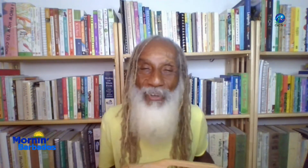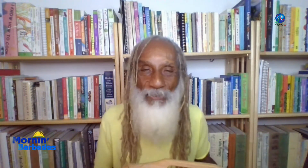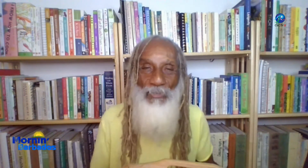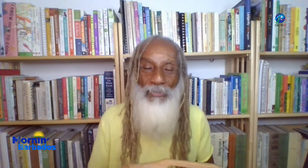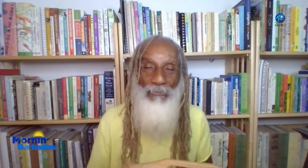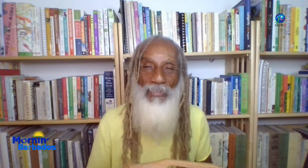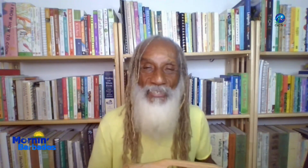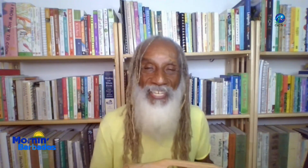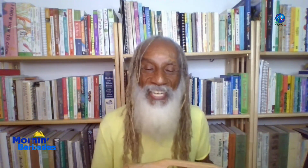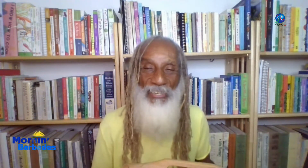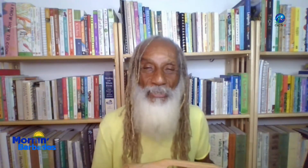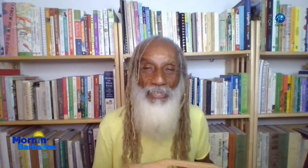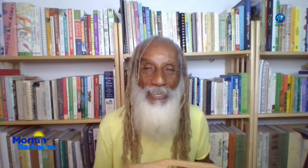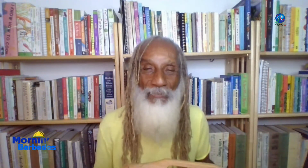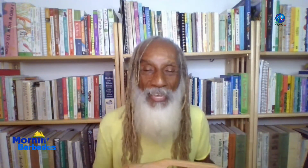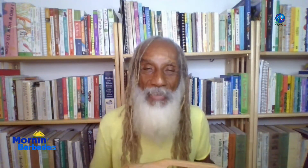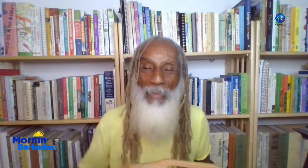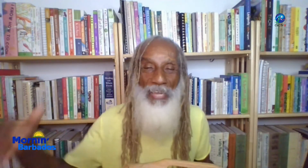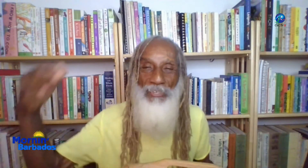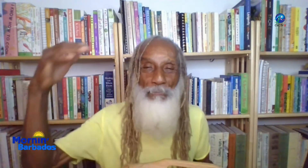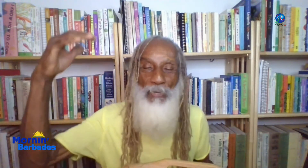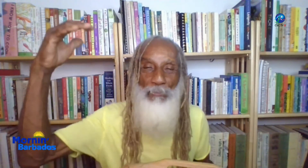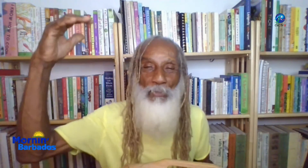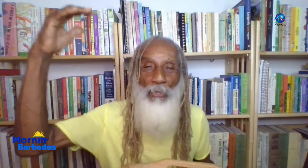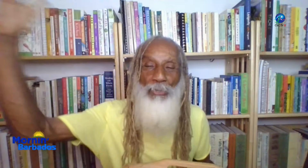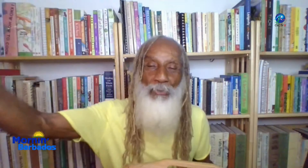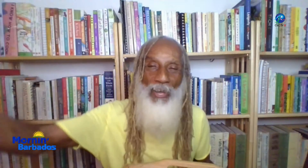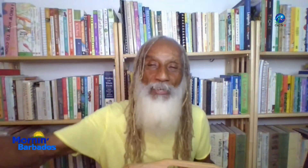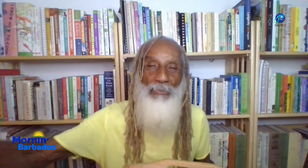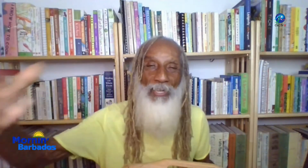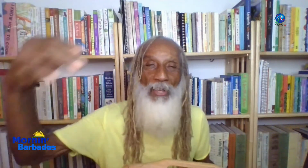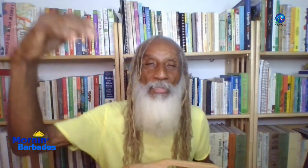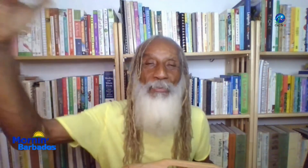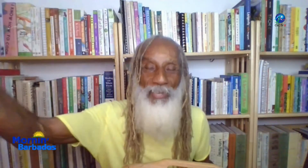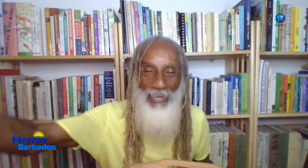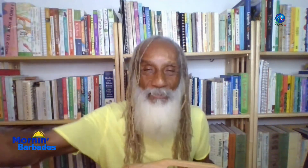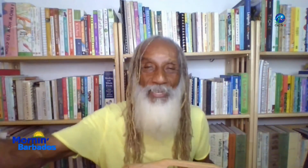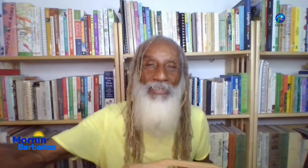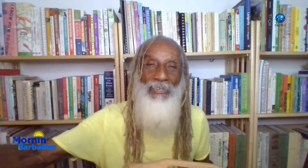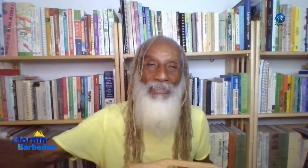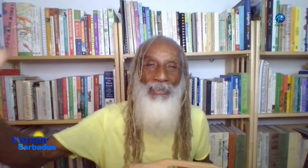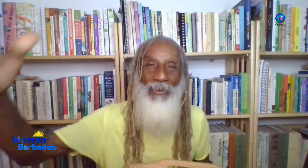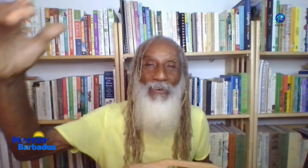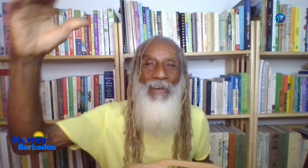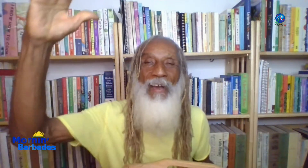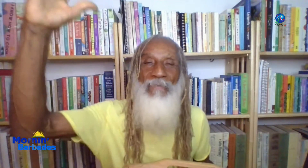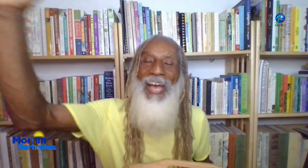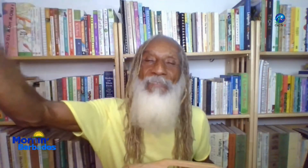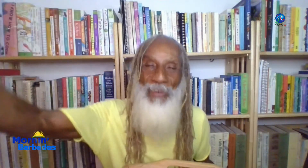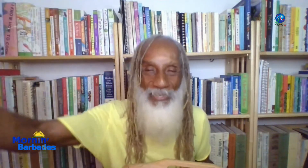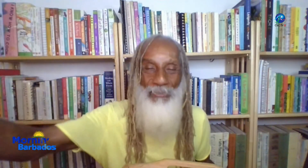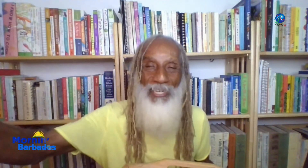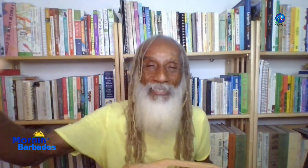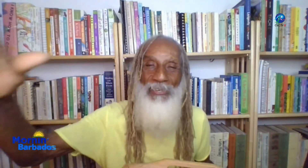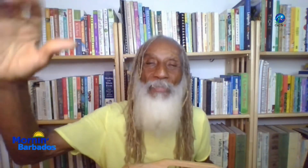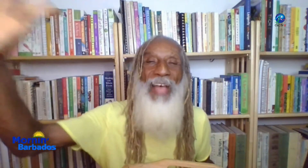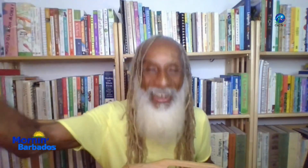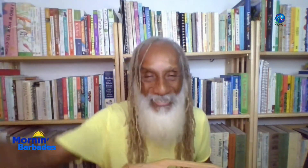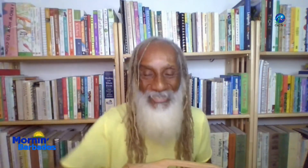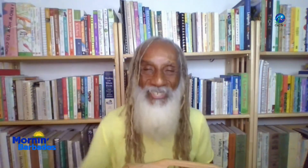didn't have all of this sophisticated stuff. Imagine people 200, 300 years ago,